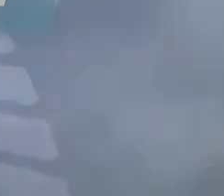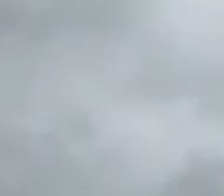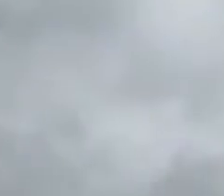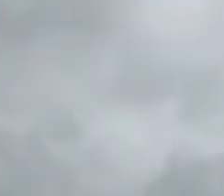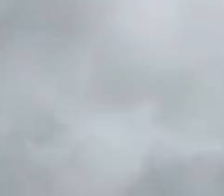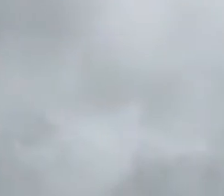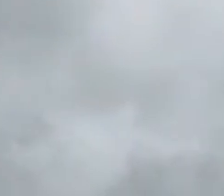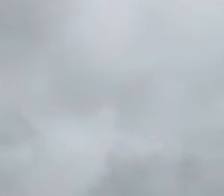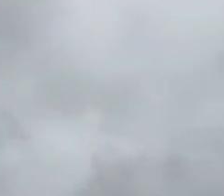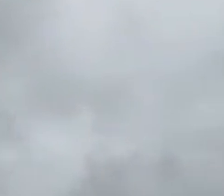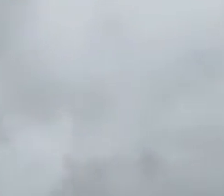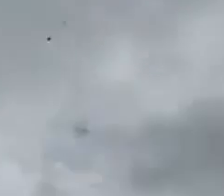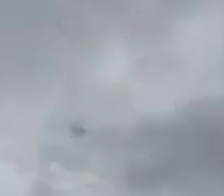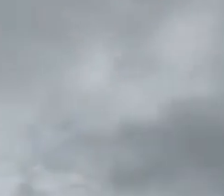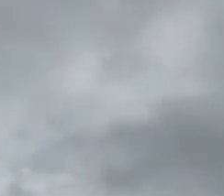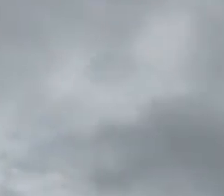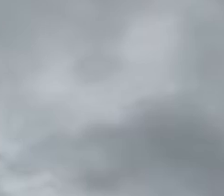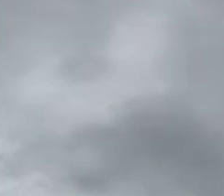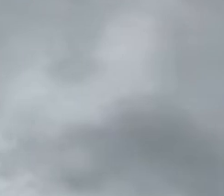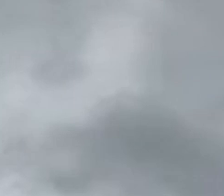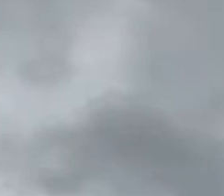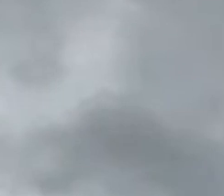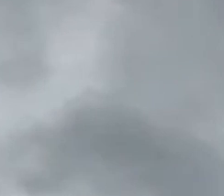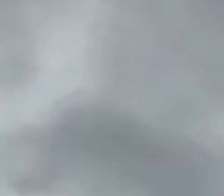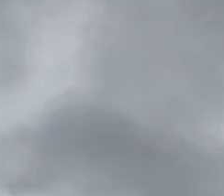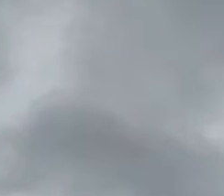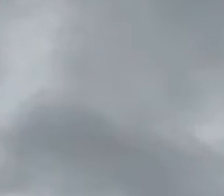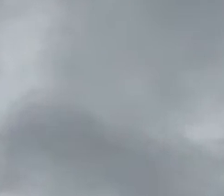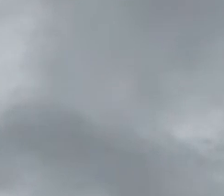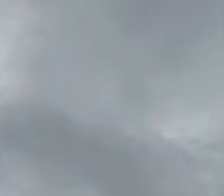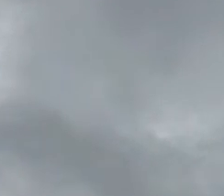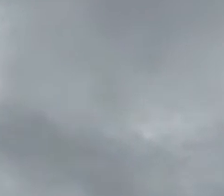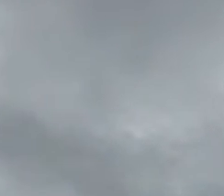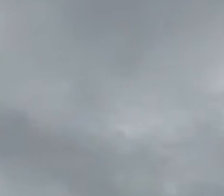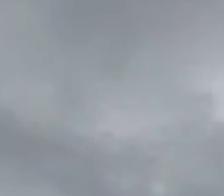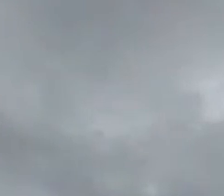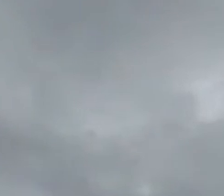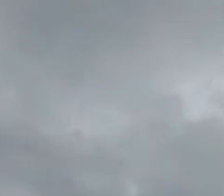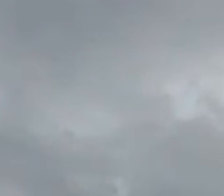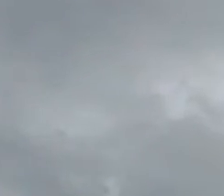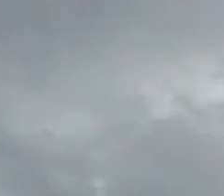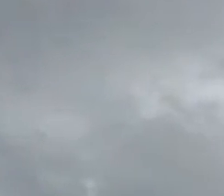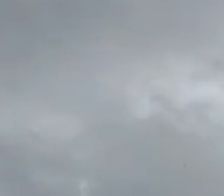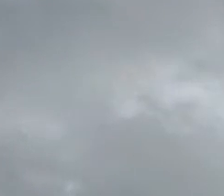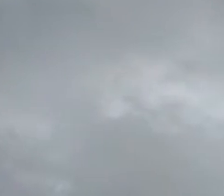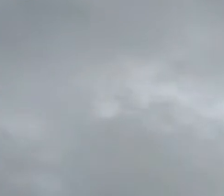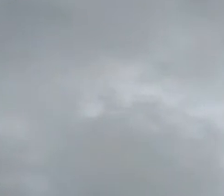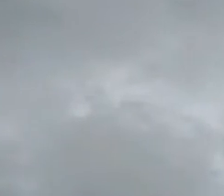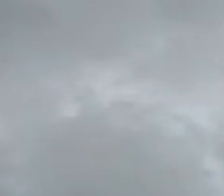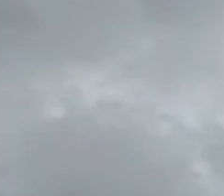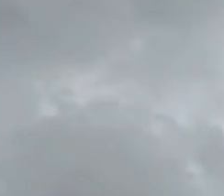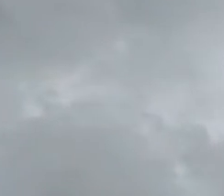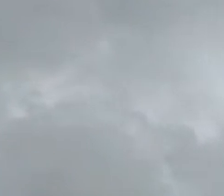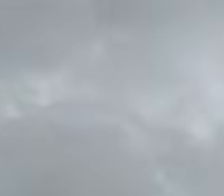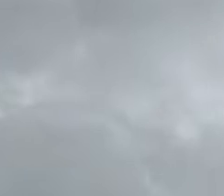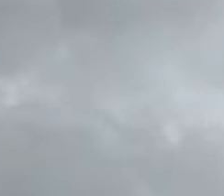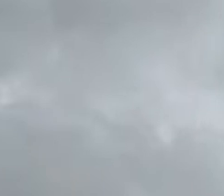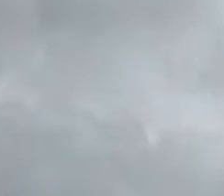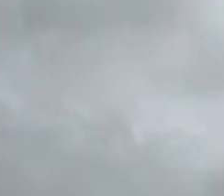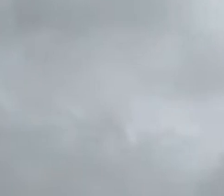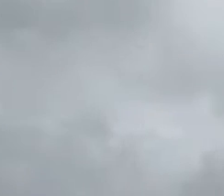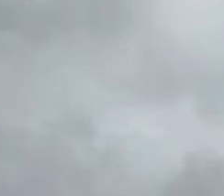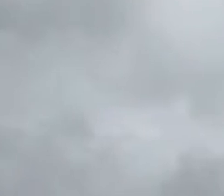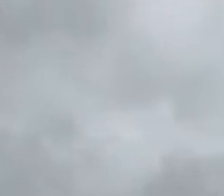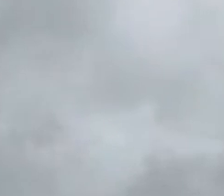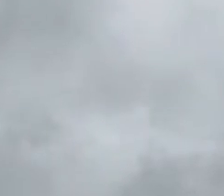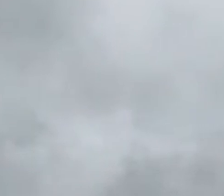Good evening, welcome to today's weather forecast. My name is Neo Atin. Wet conditions are still persistent over most parts of the